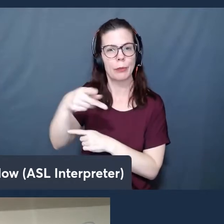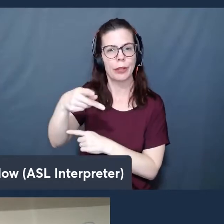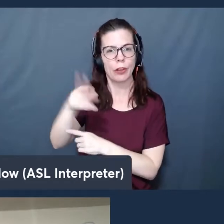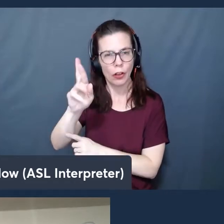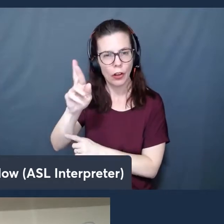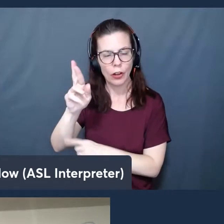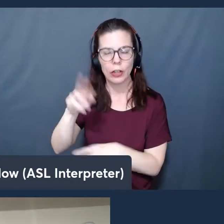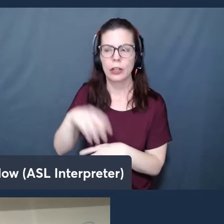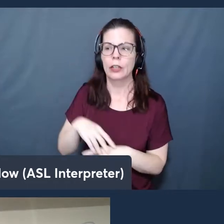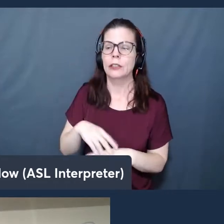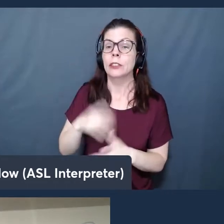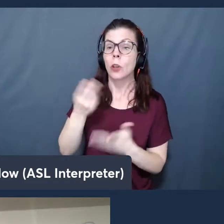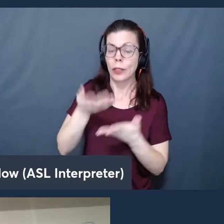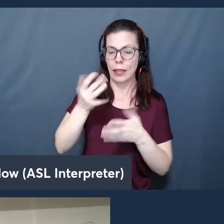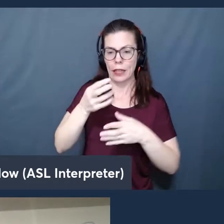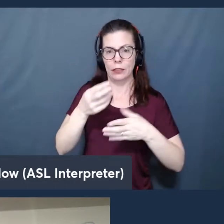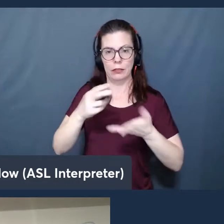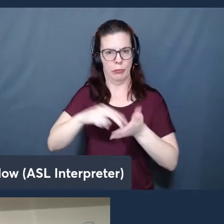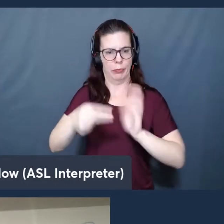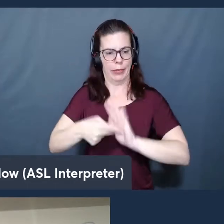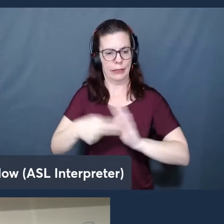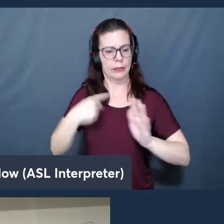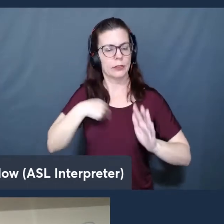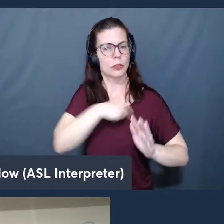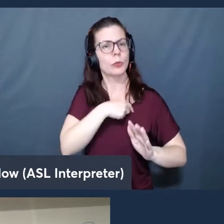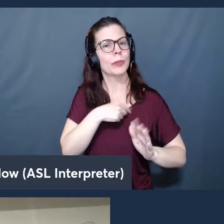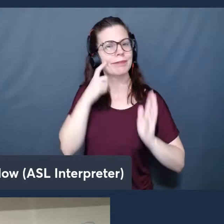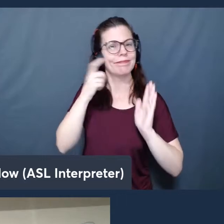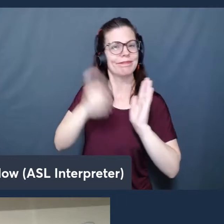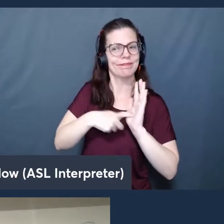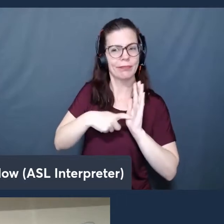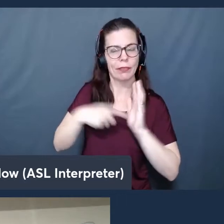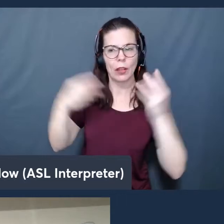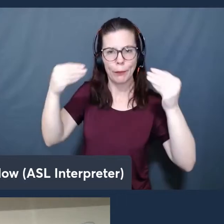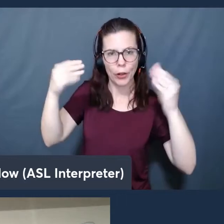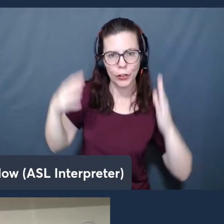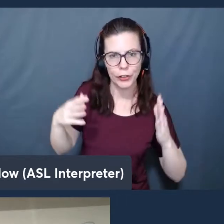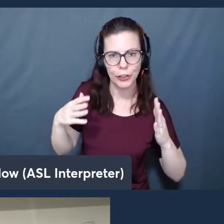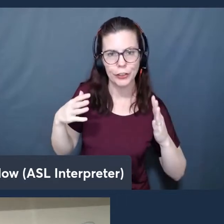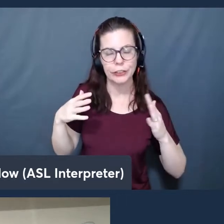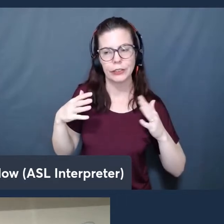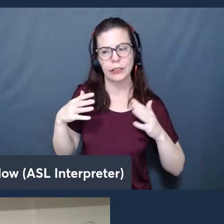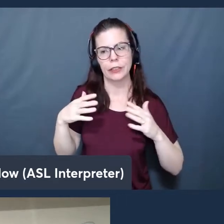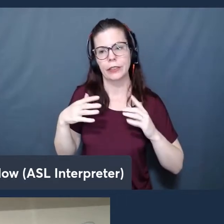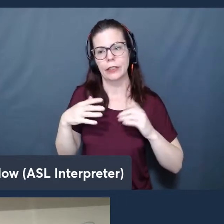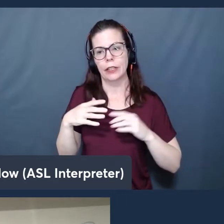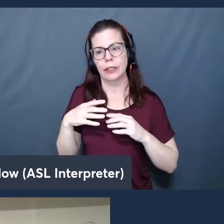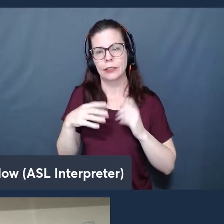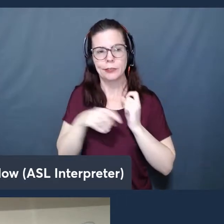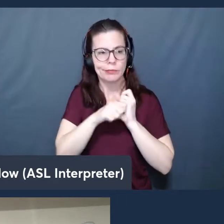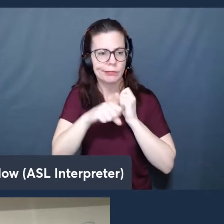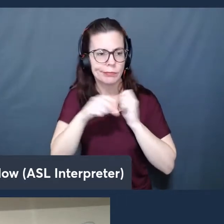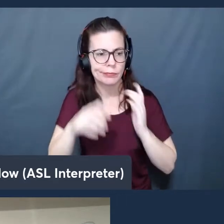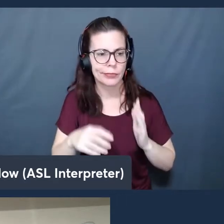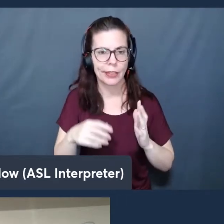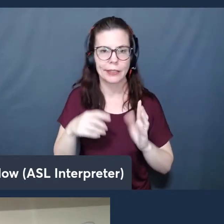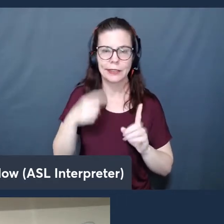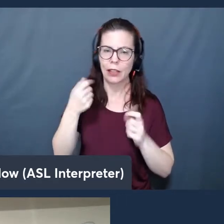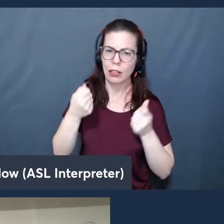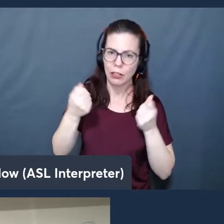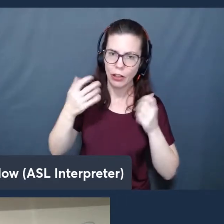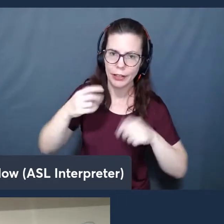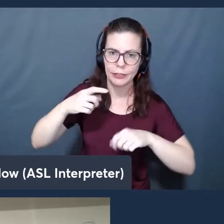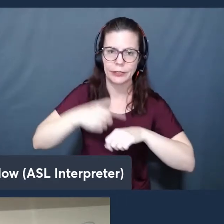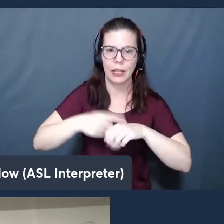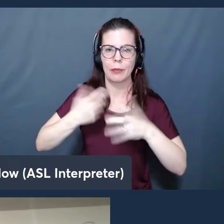And so as a result, what we're seeing is marketers are spending a lot of time and making big investments in